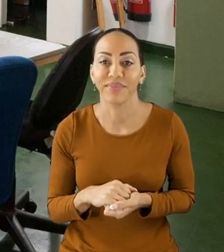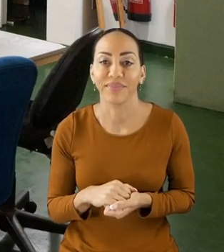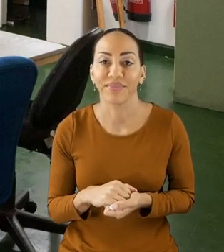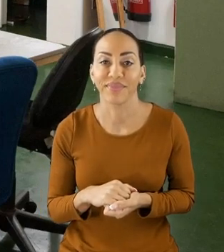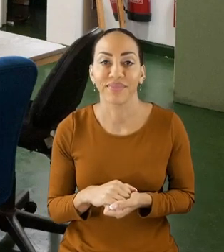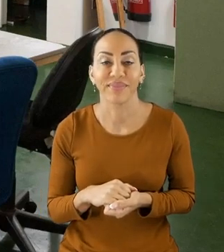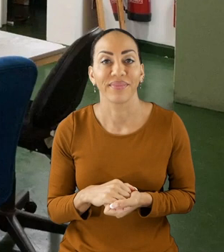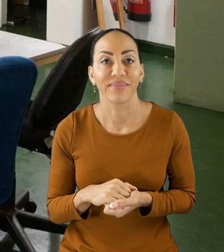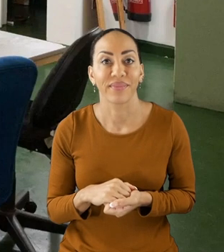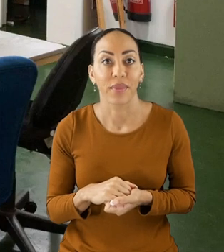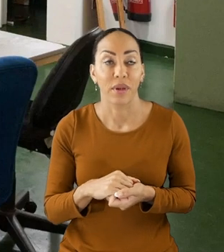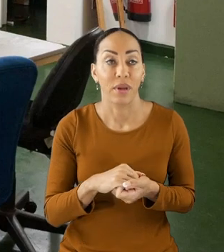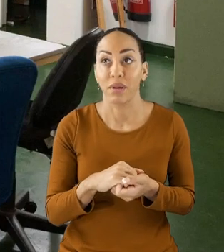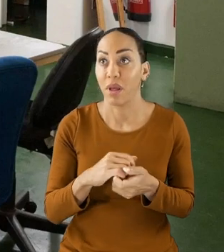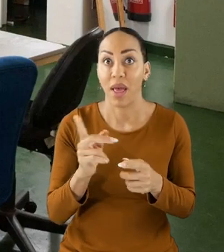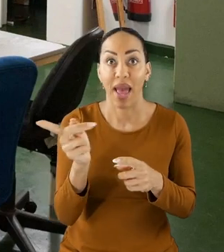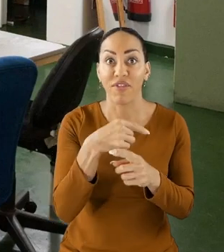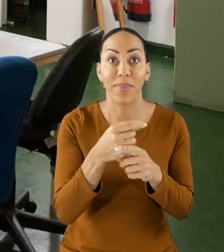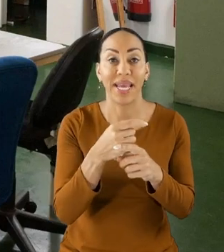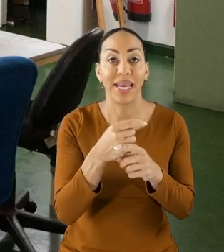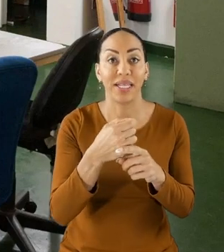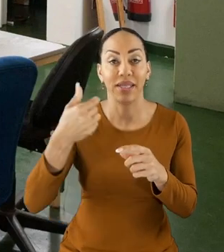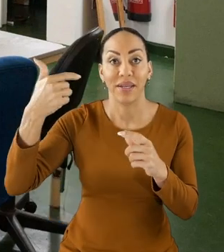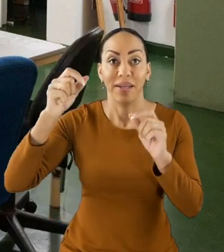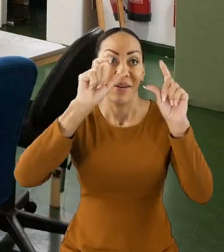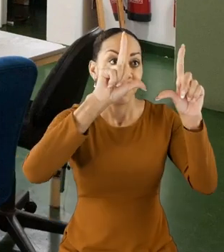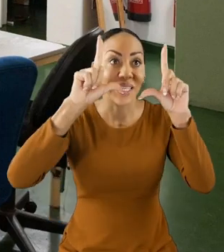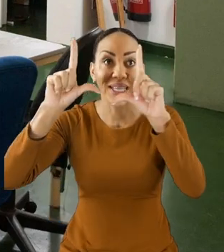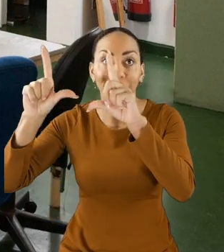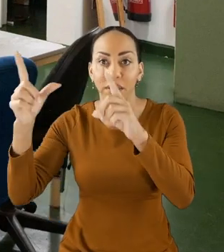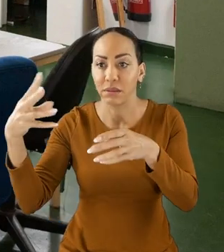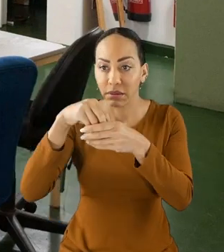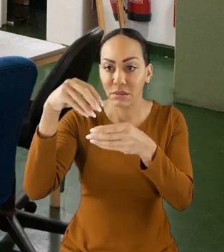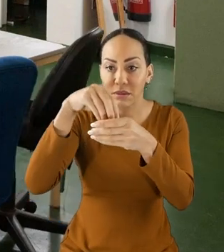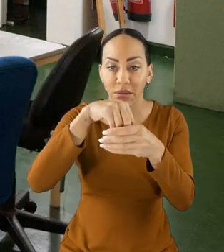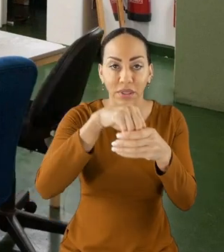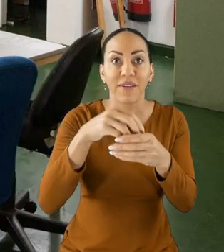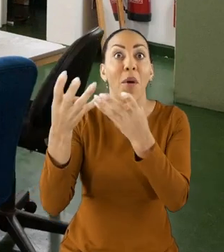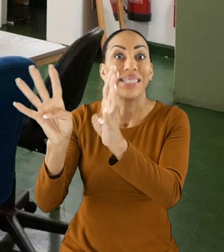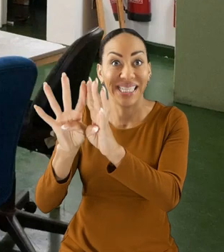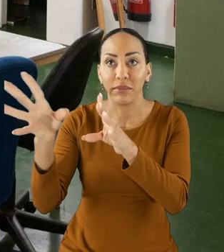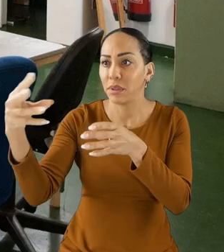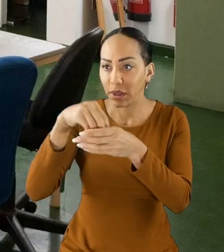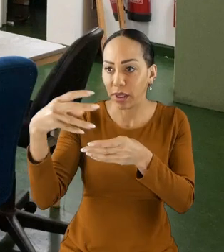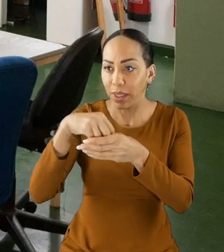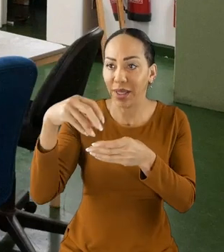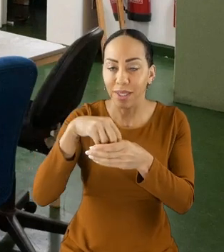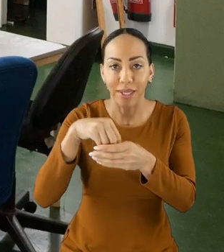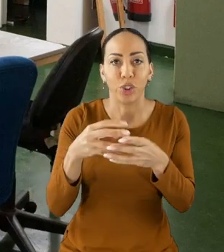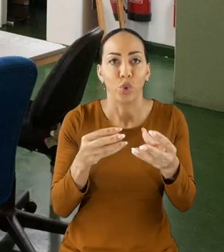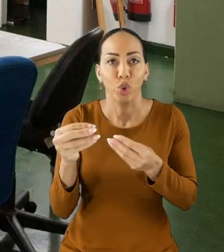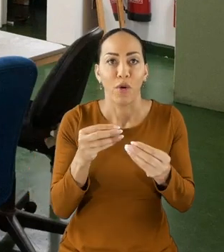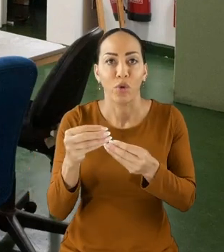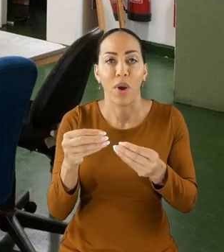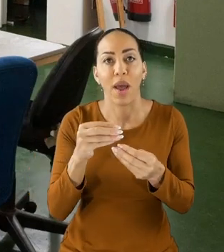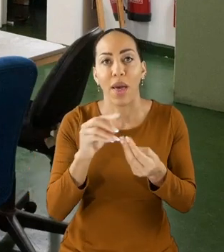what I've got set up here is I'm putting the mix into the system. I'm actually taking all your feeds out of Teams into here,